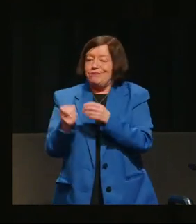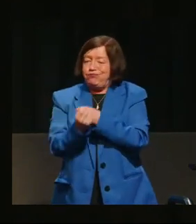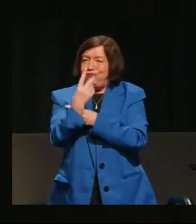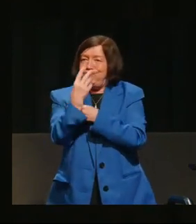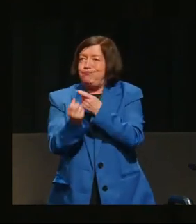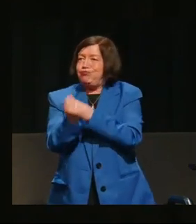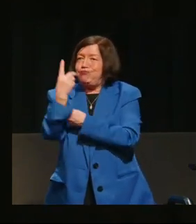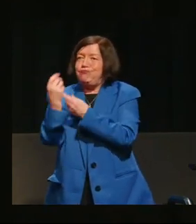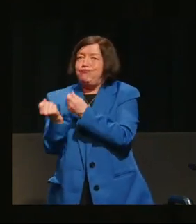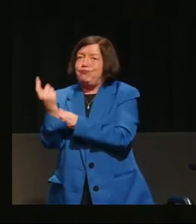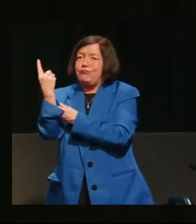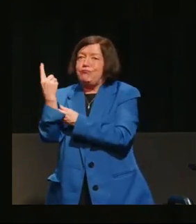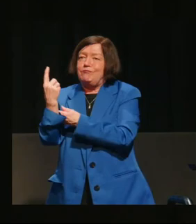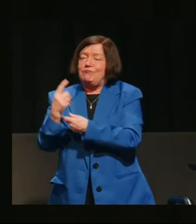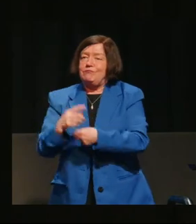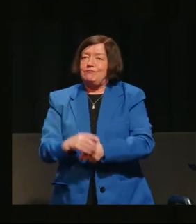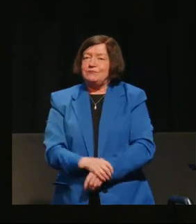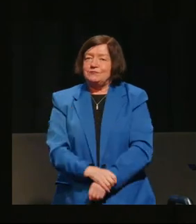manifested.